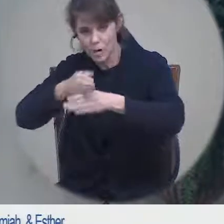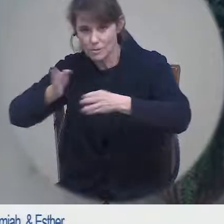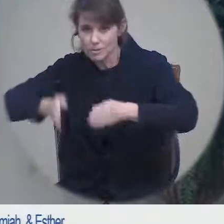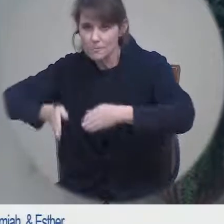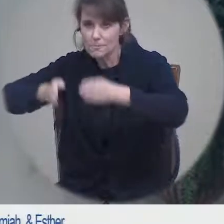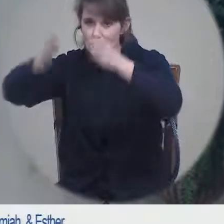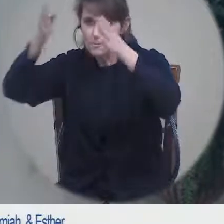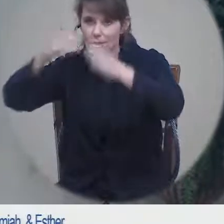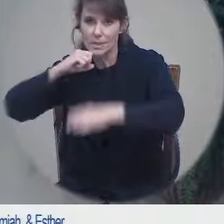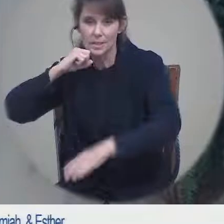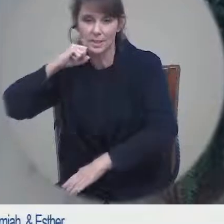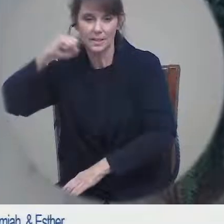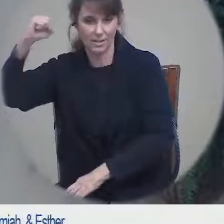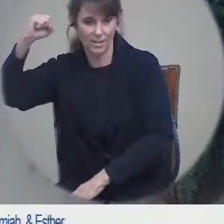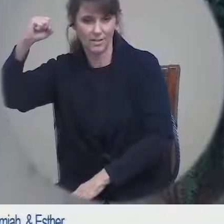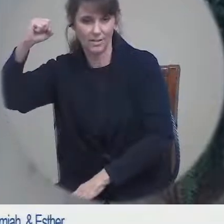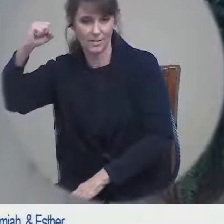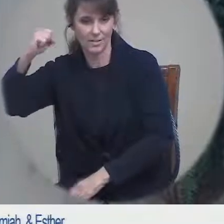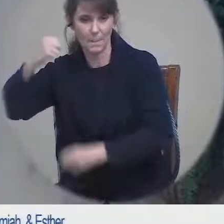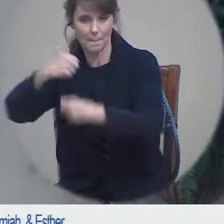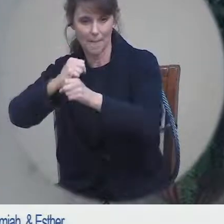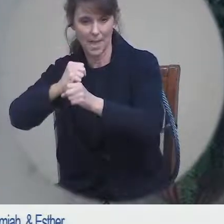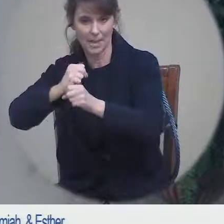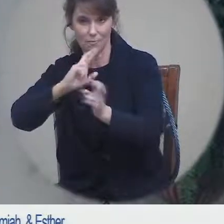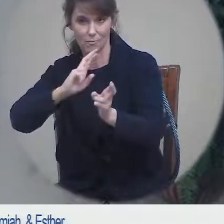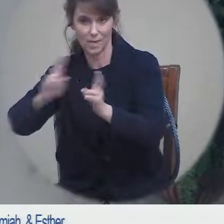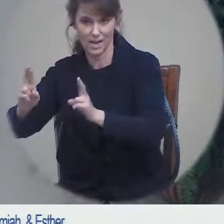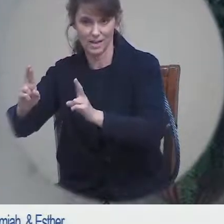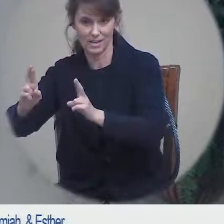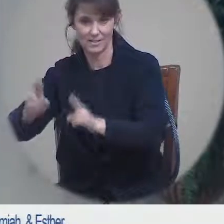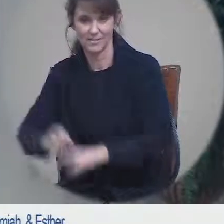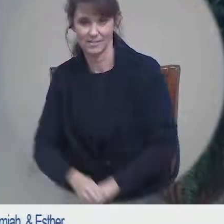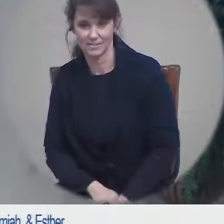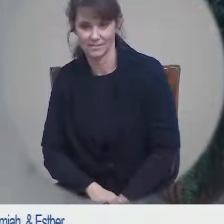verse 13 of chapter 6. What's different in that text?